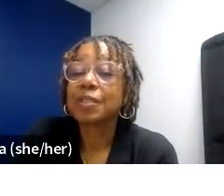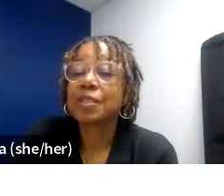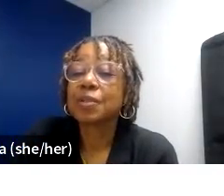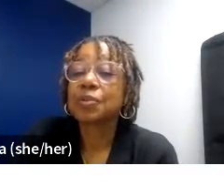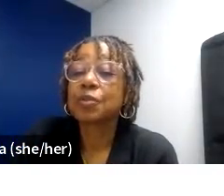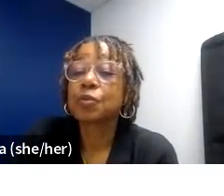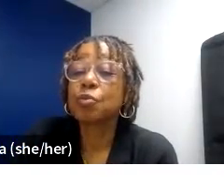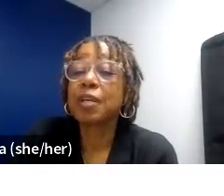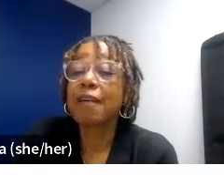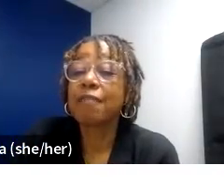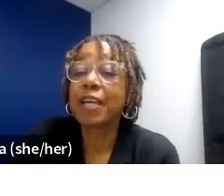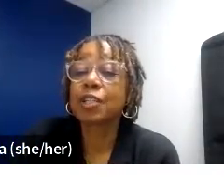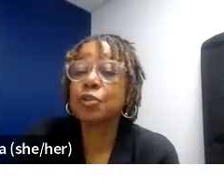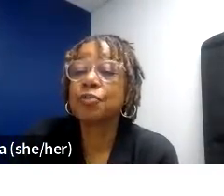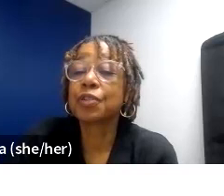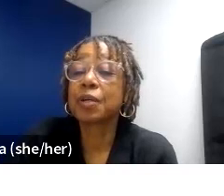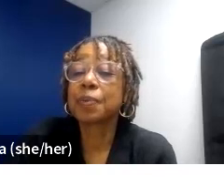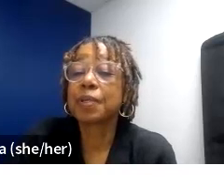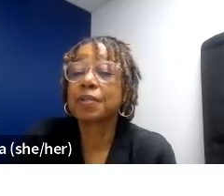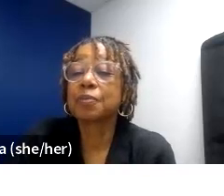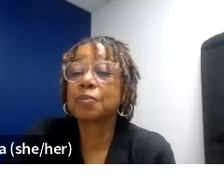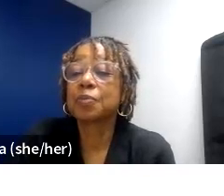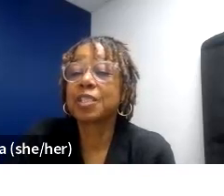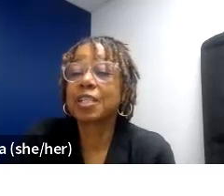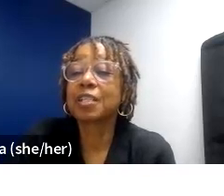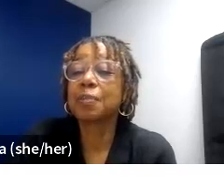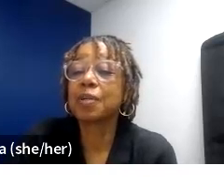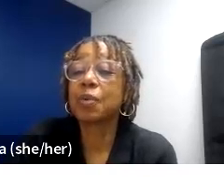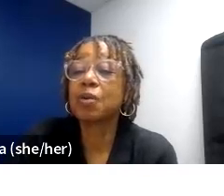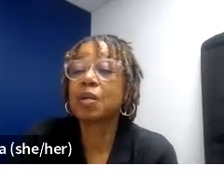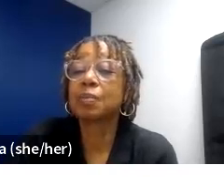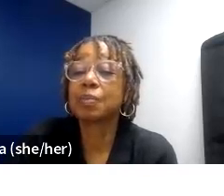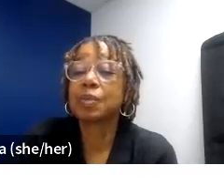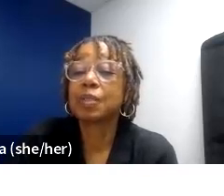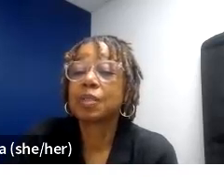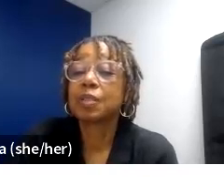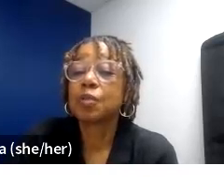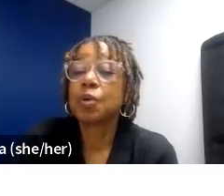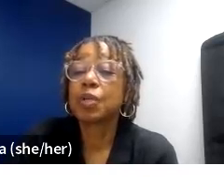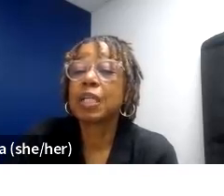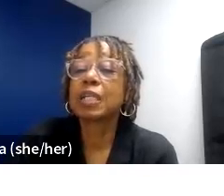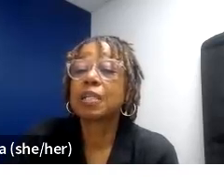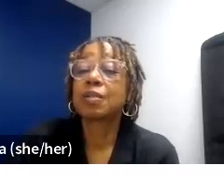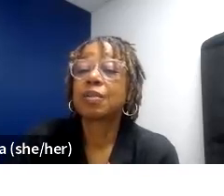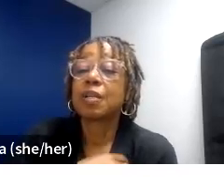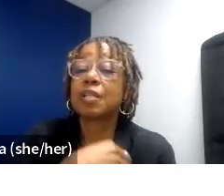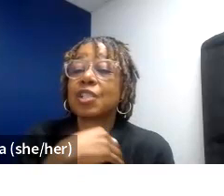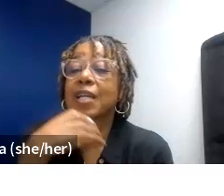Let me see who's in the room. Oh, we got Vancouver up here. British Columbia, welcome.